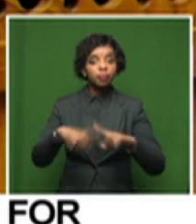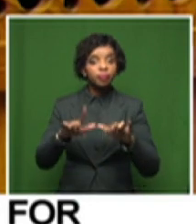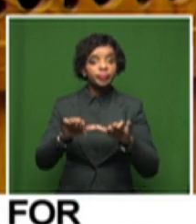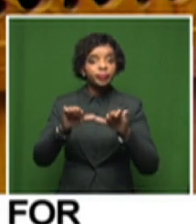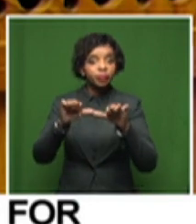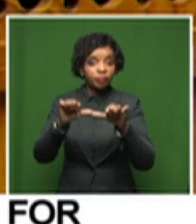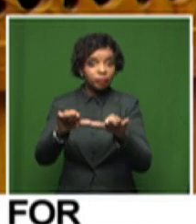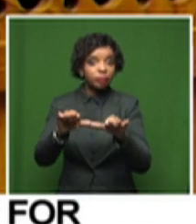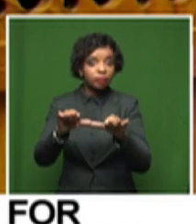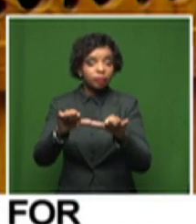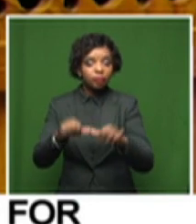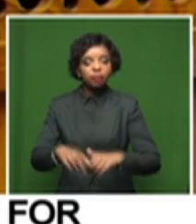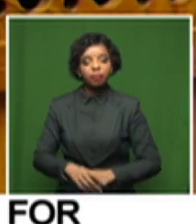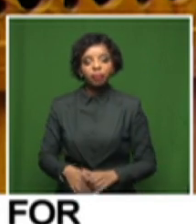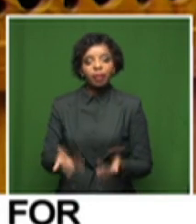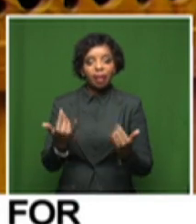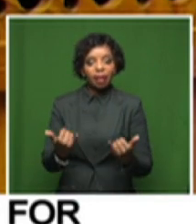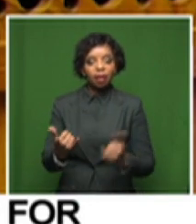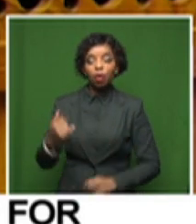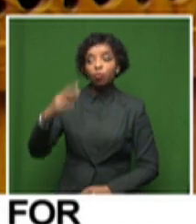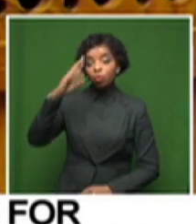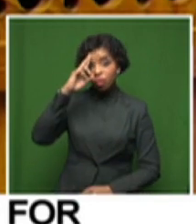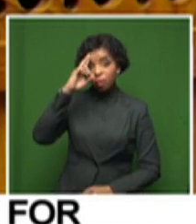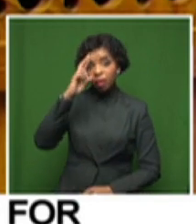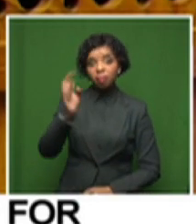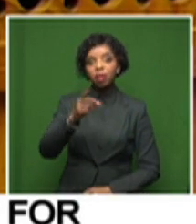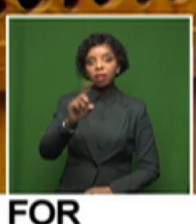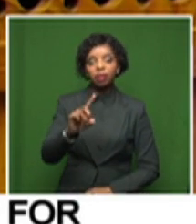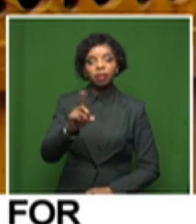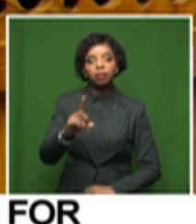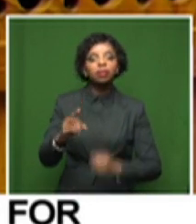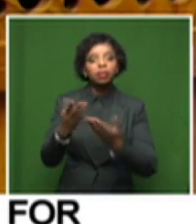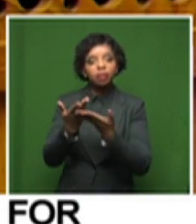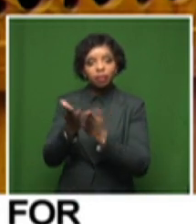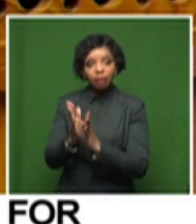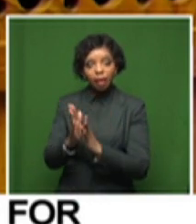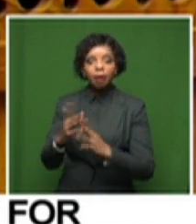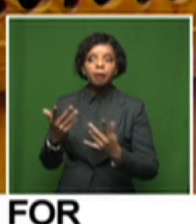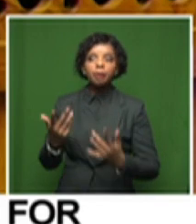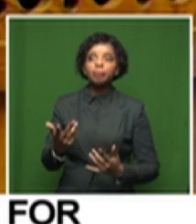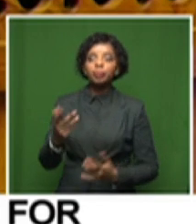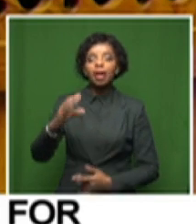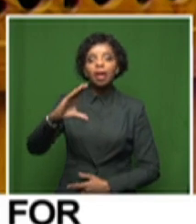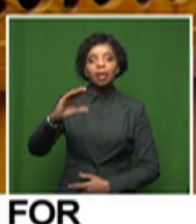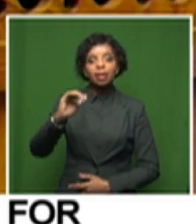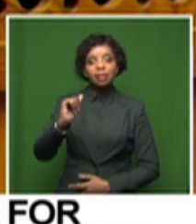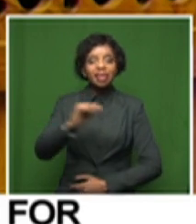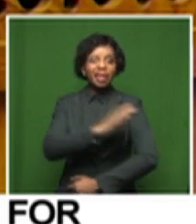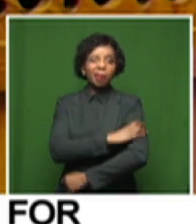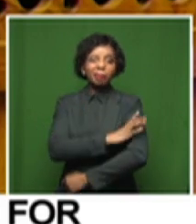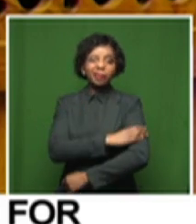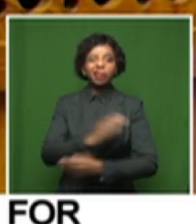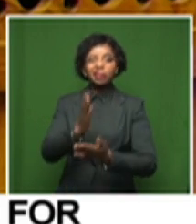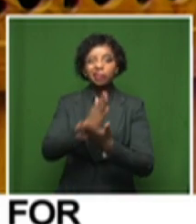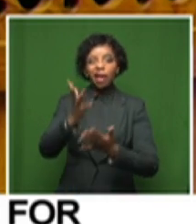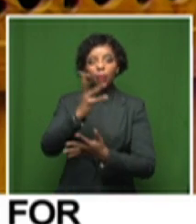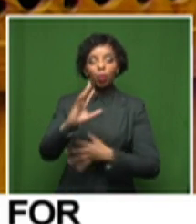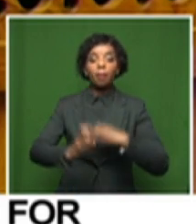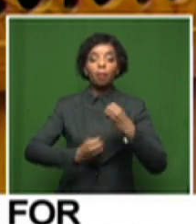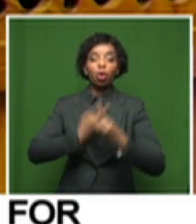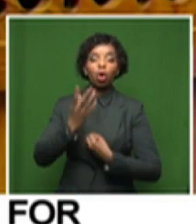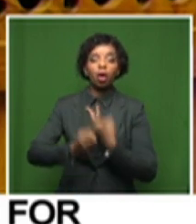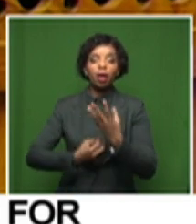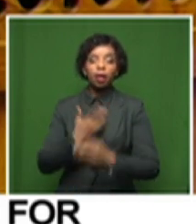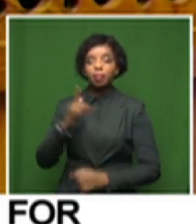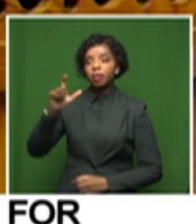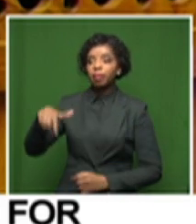we are reminded of the grisly sea captain in Samuel Coleridge's poem, The